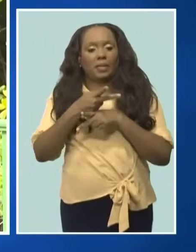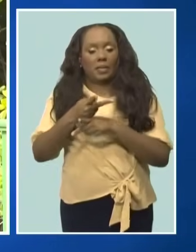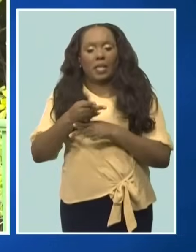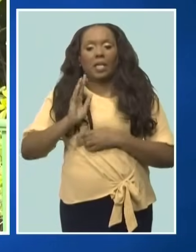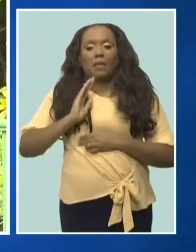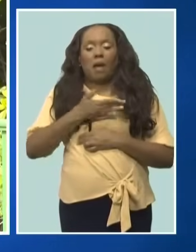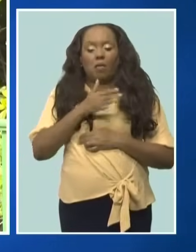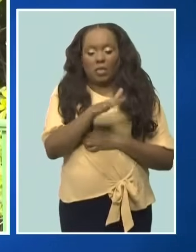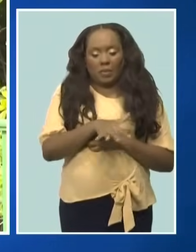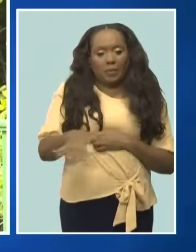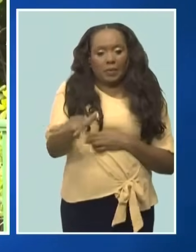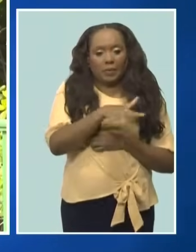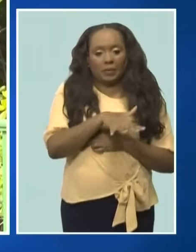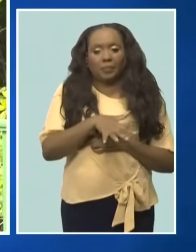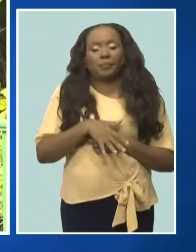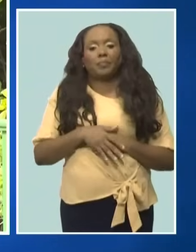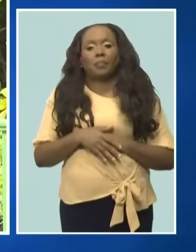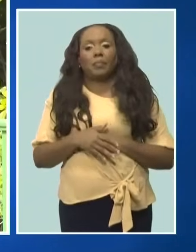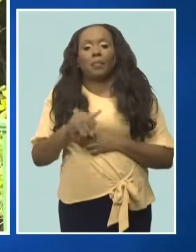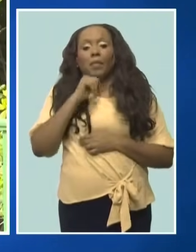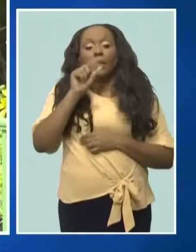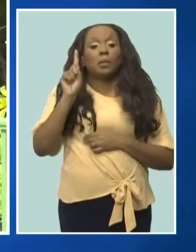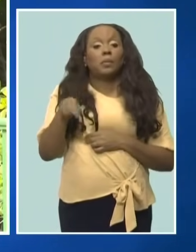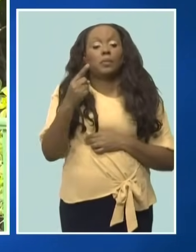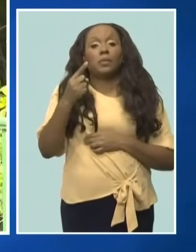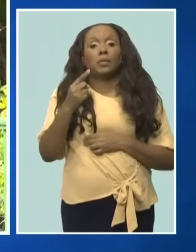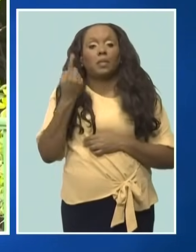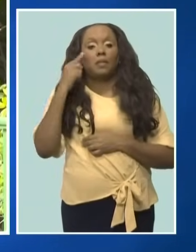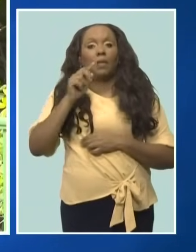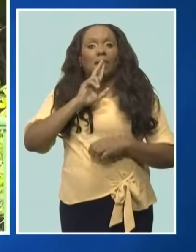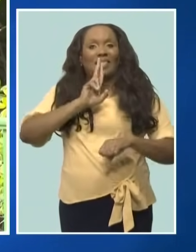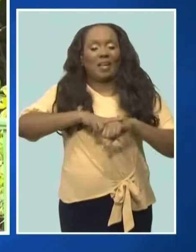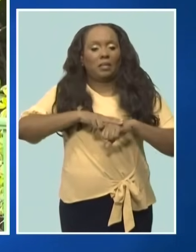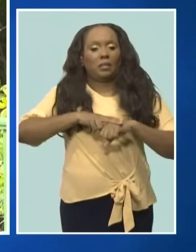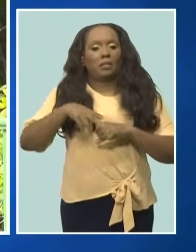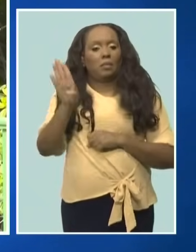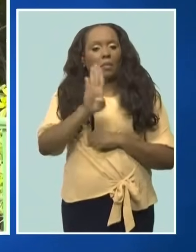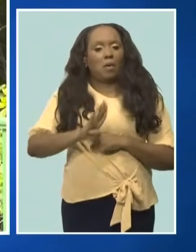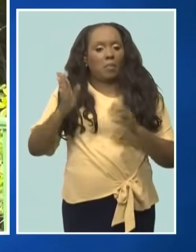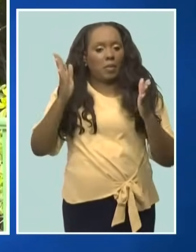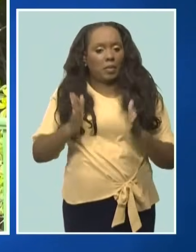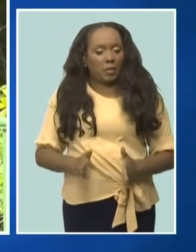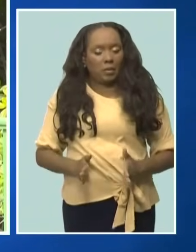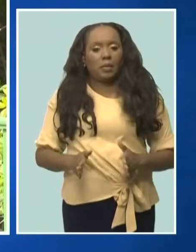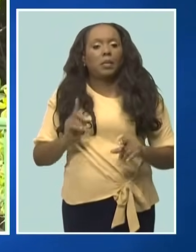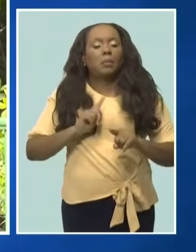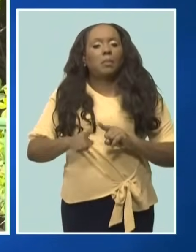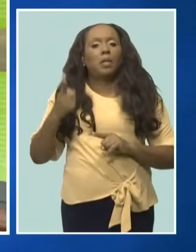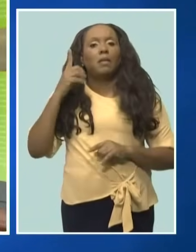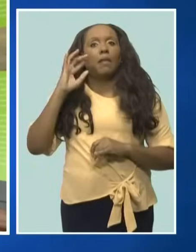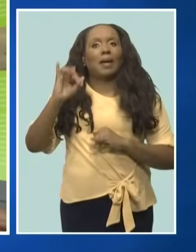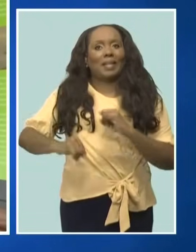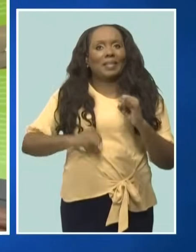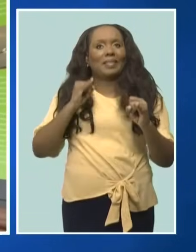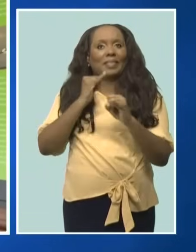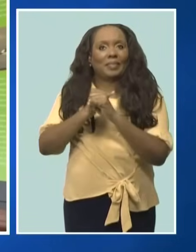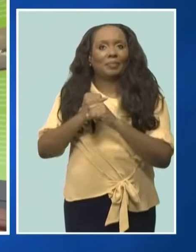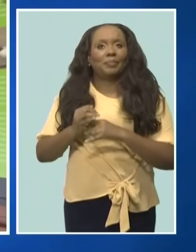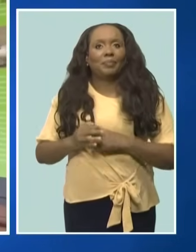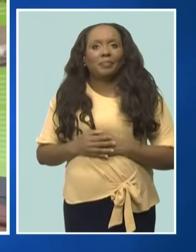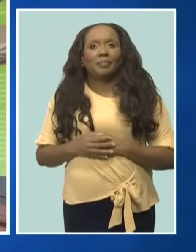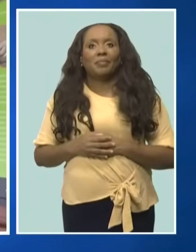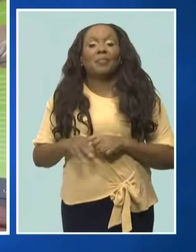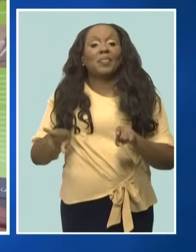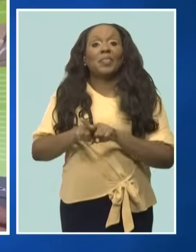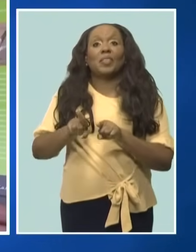are creating not just a national public good, but an international public good. And Ms. Mley